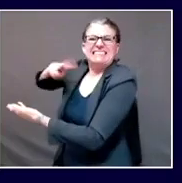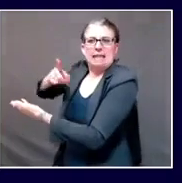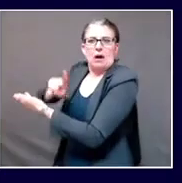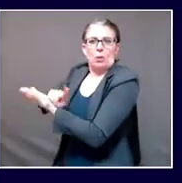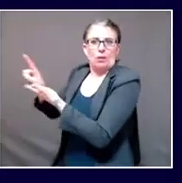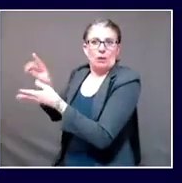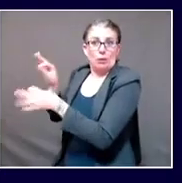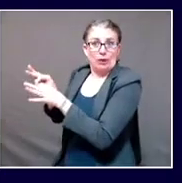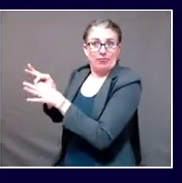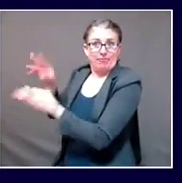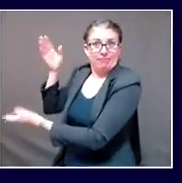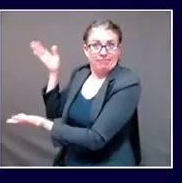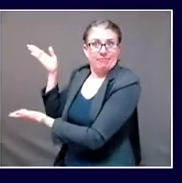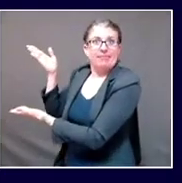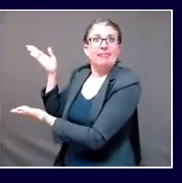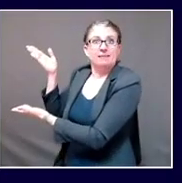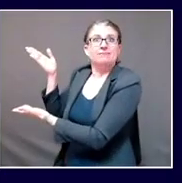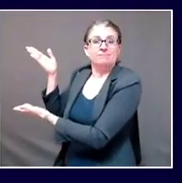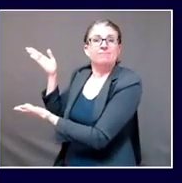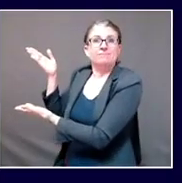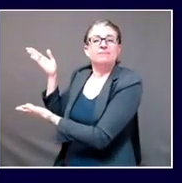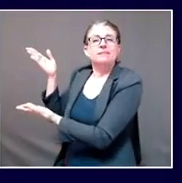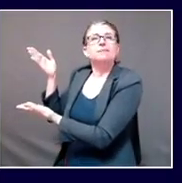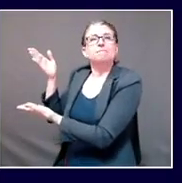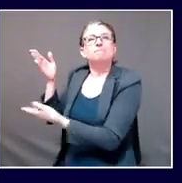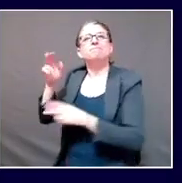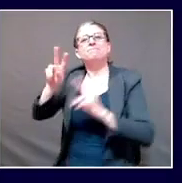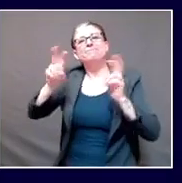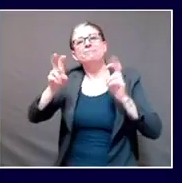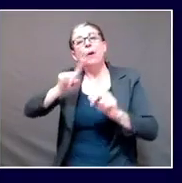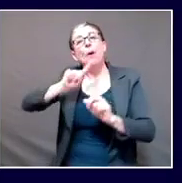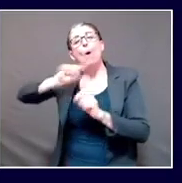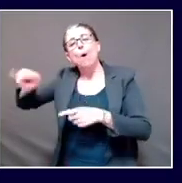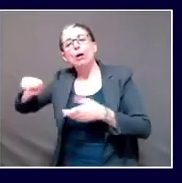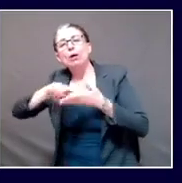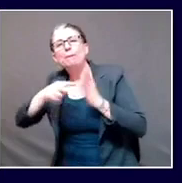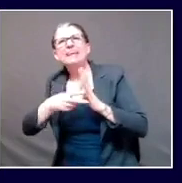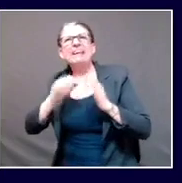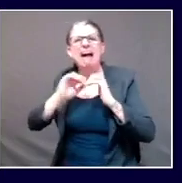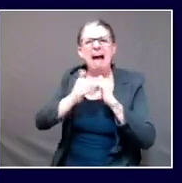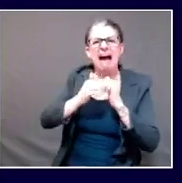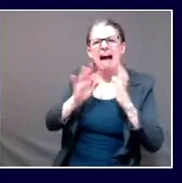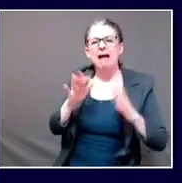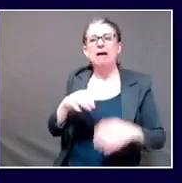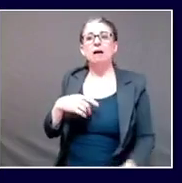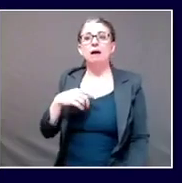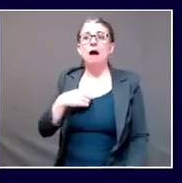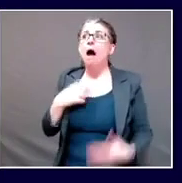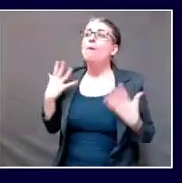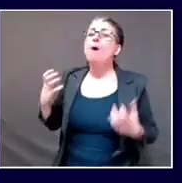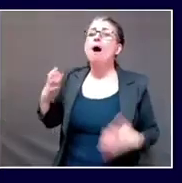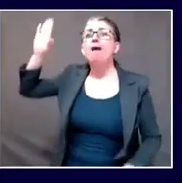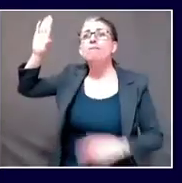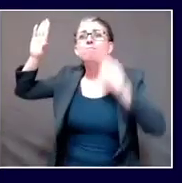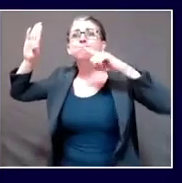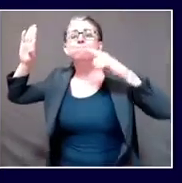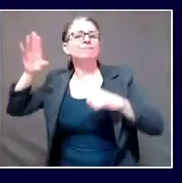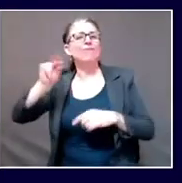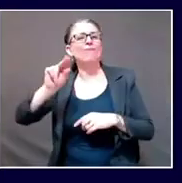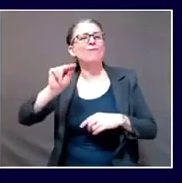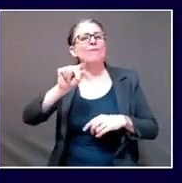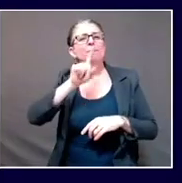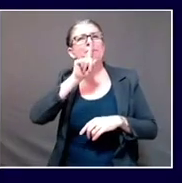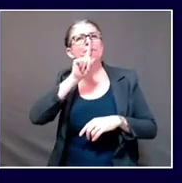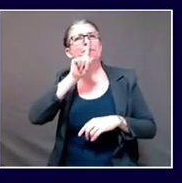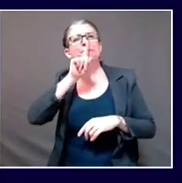use the word order. But really, it's more of providing the federal government the names and addresses of